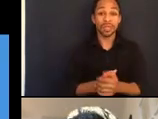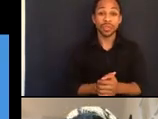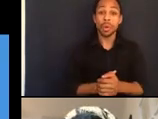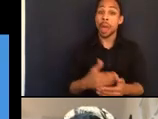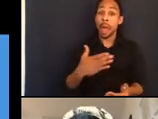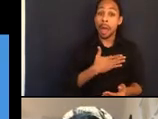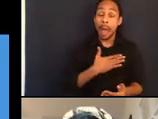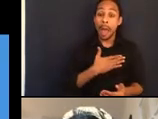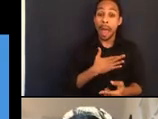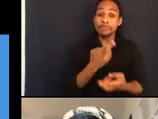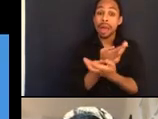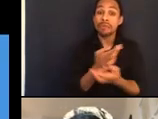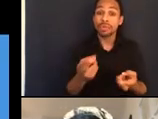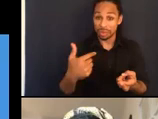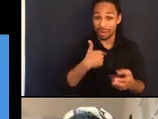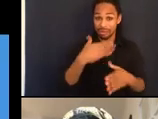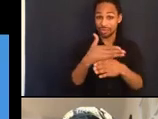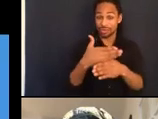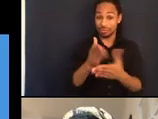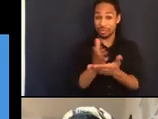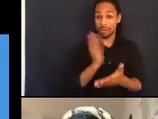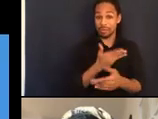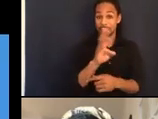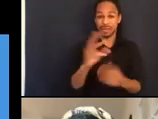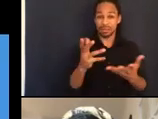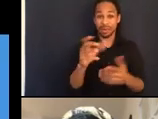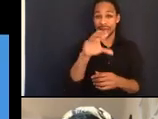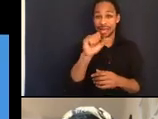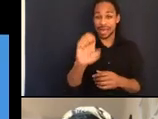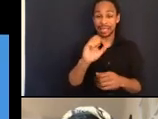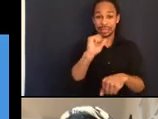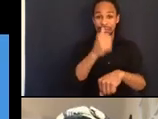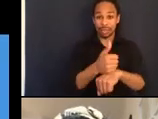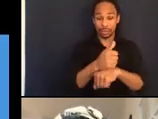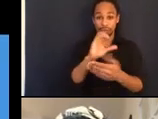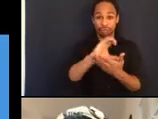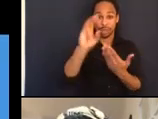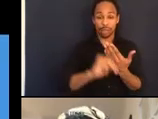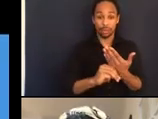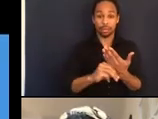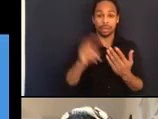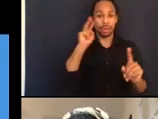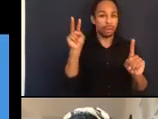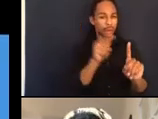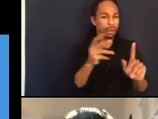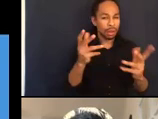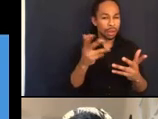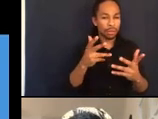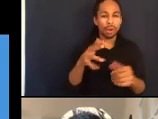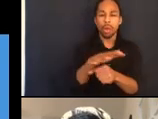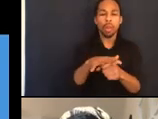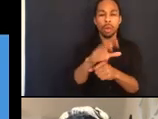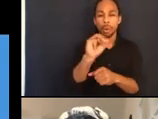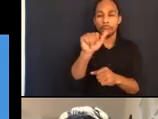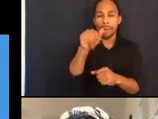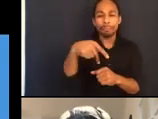my resource that I've shared on the website is a case-based curriculum featuring local map data of different social determinants of health